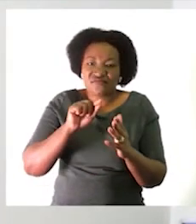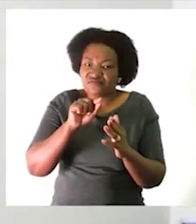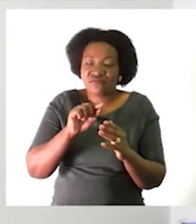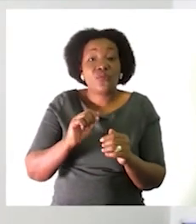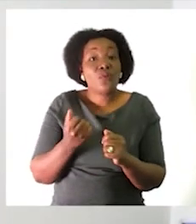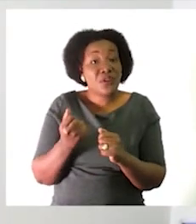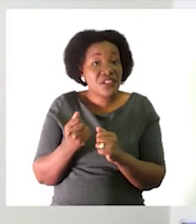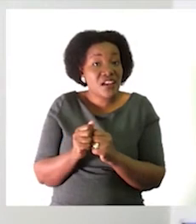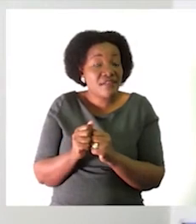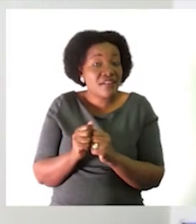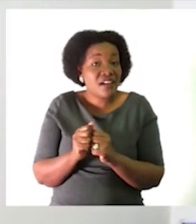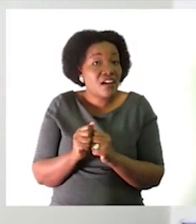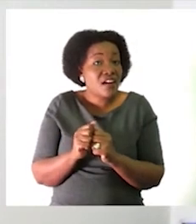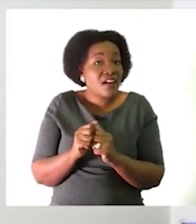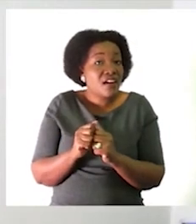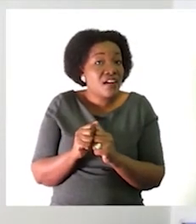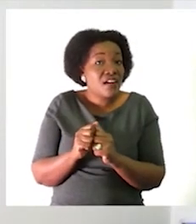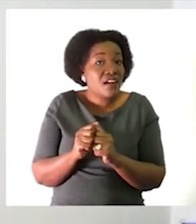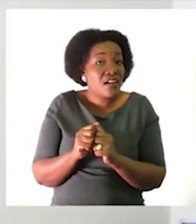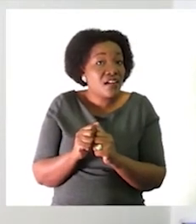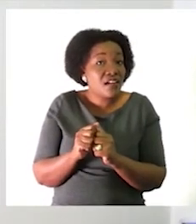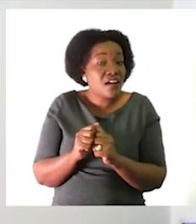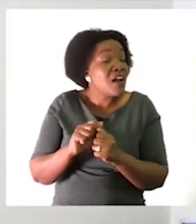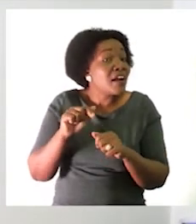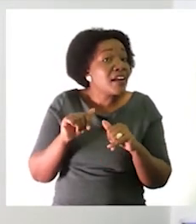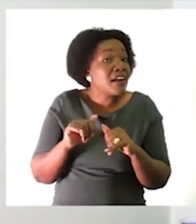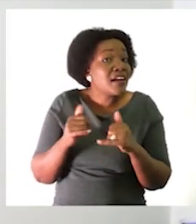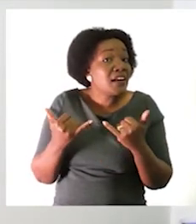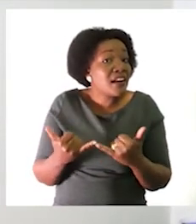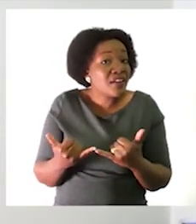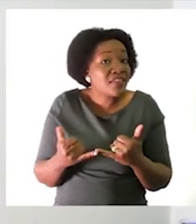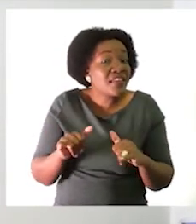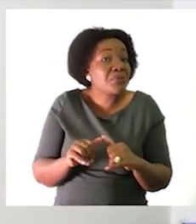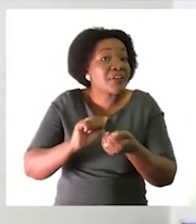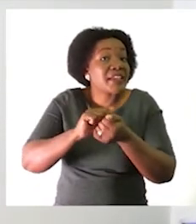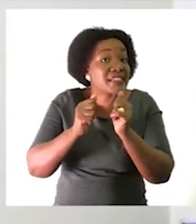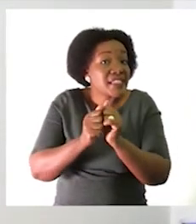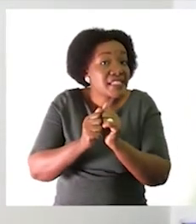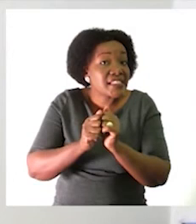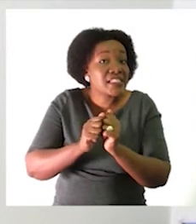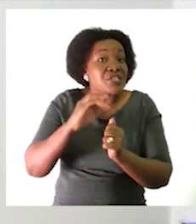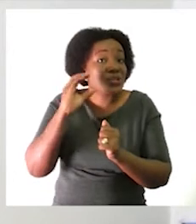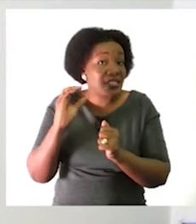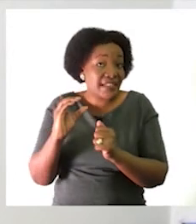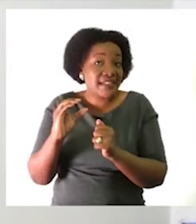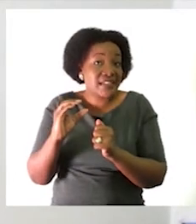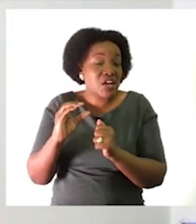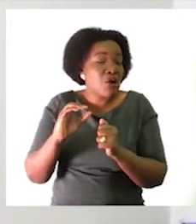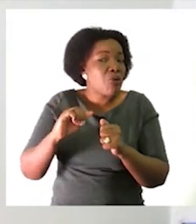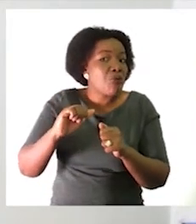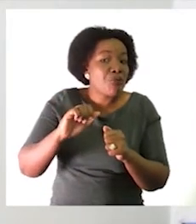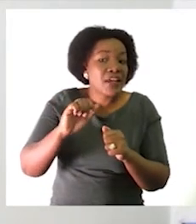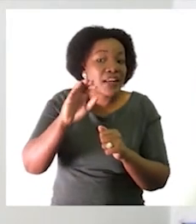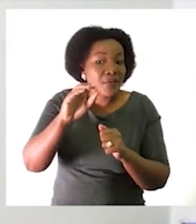comma. When we are converting, changing a dollar into cents, we normally move the